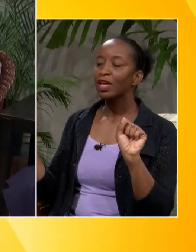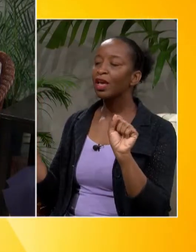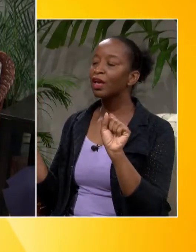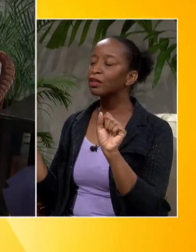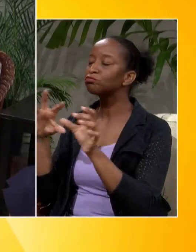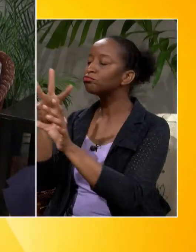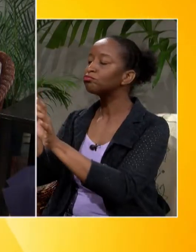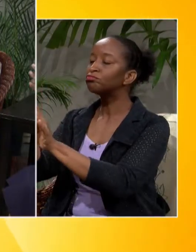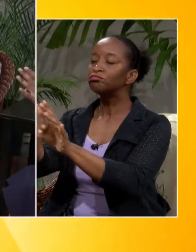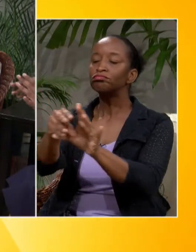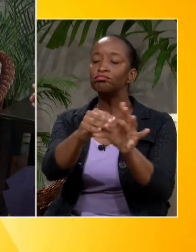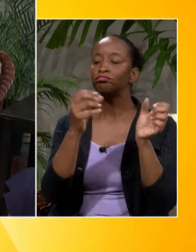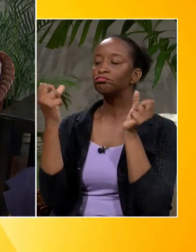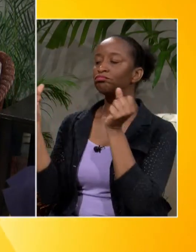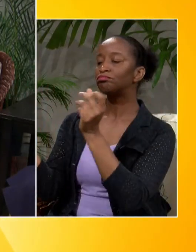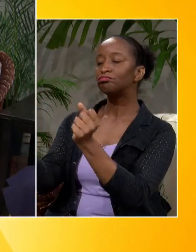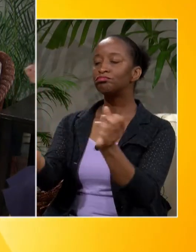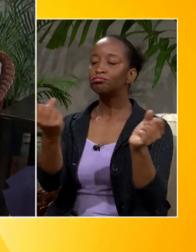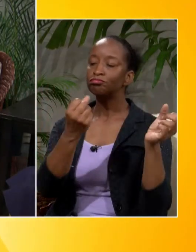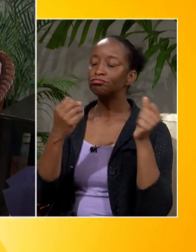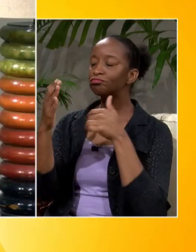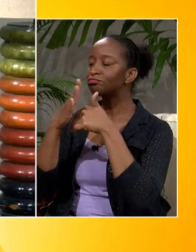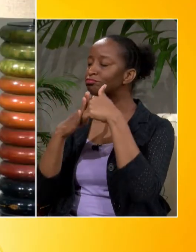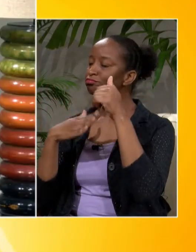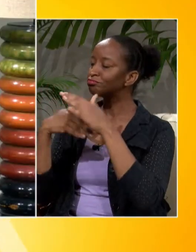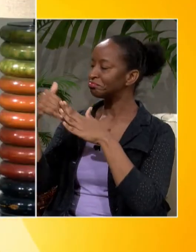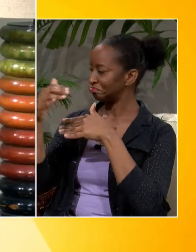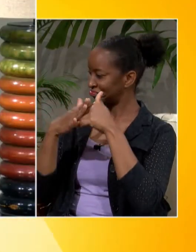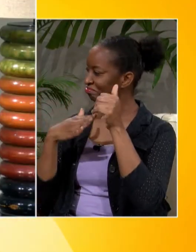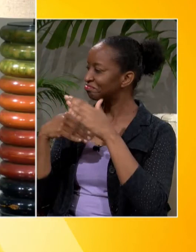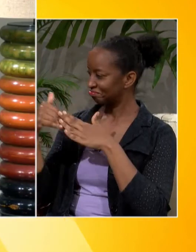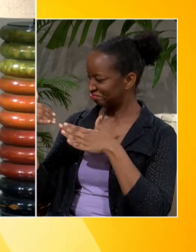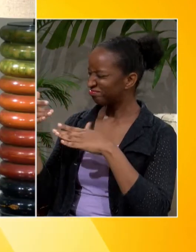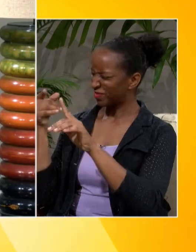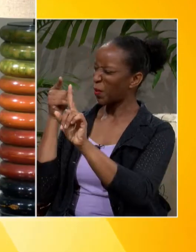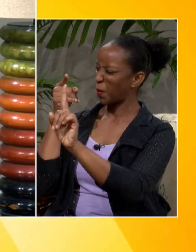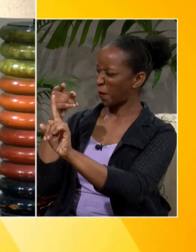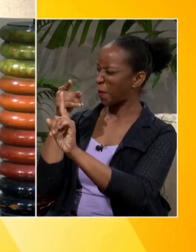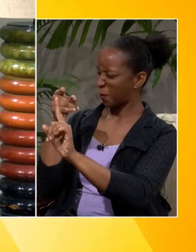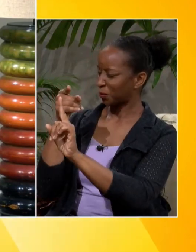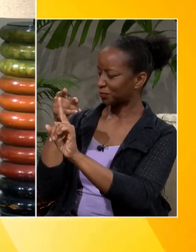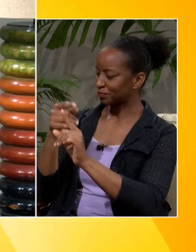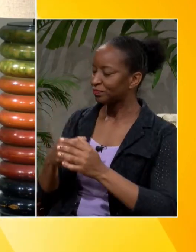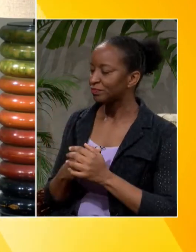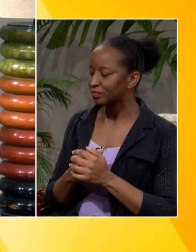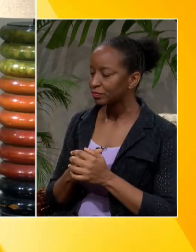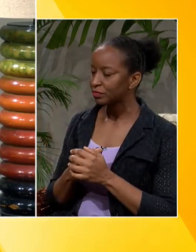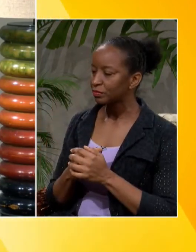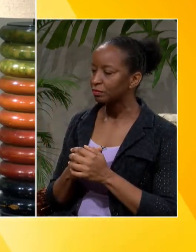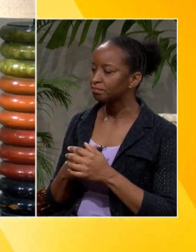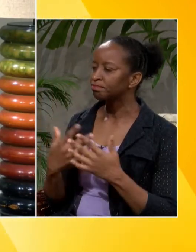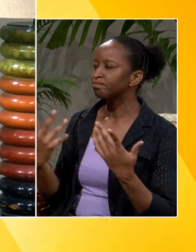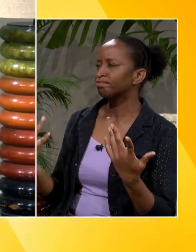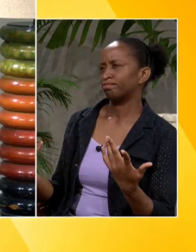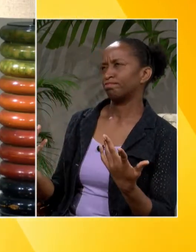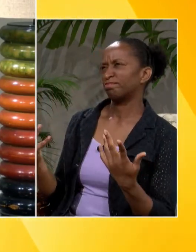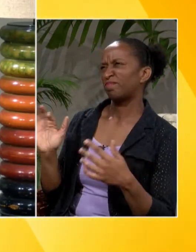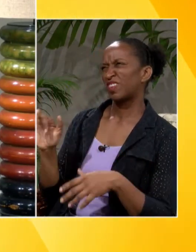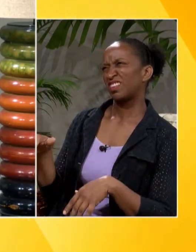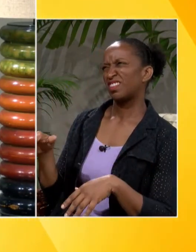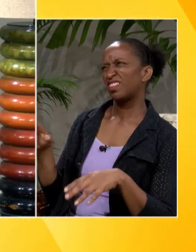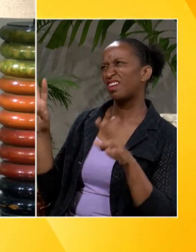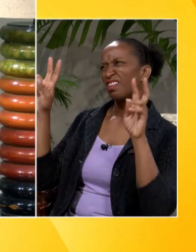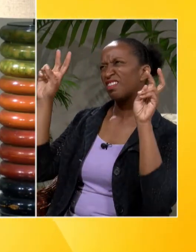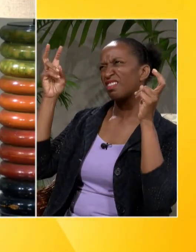a world where deaf people everywhere can sign anywhere. And if we think about that, that